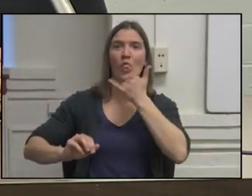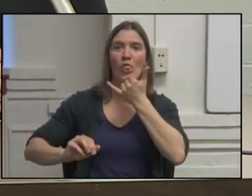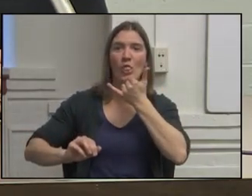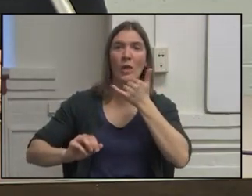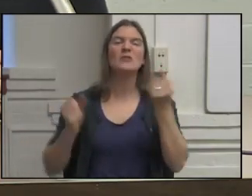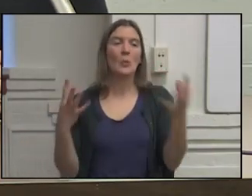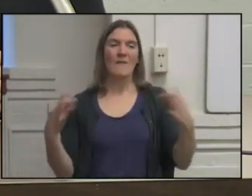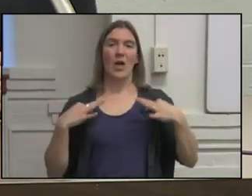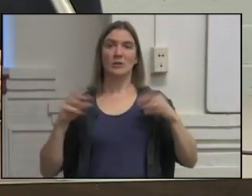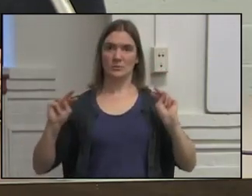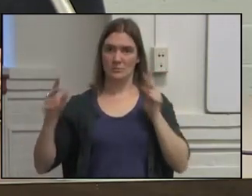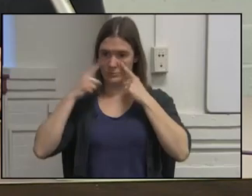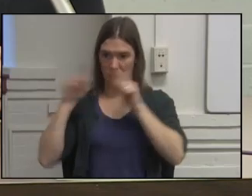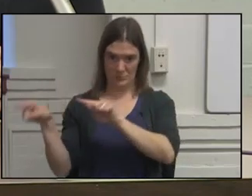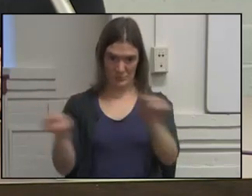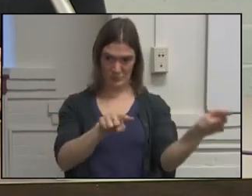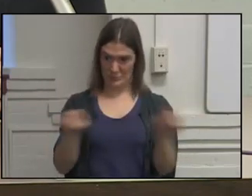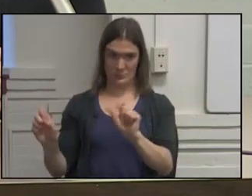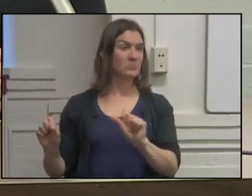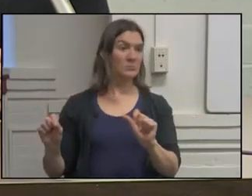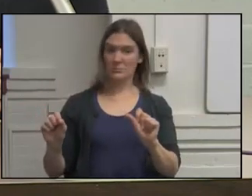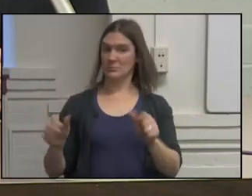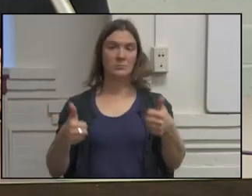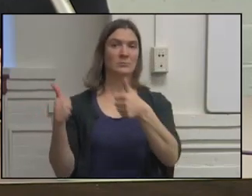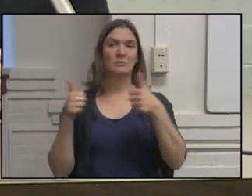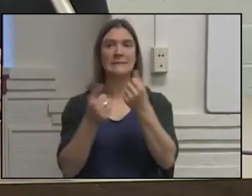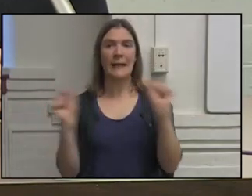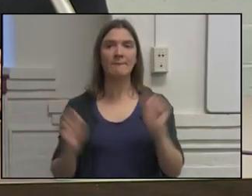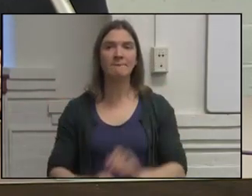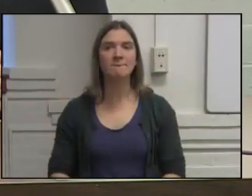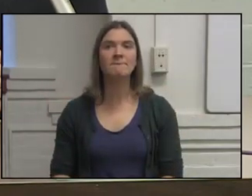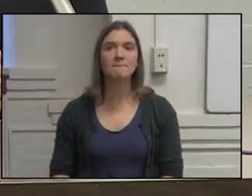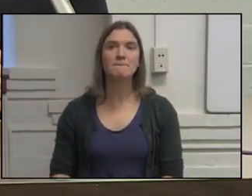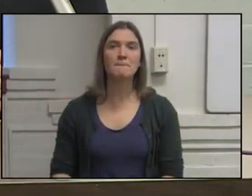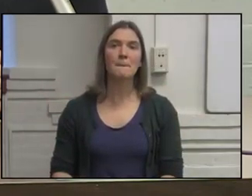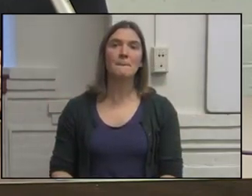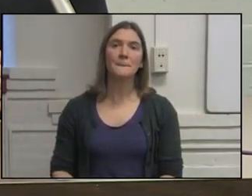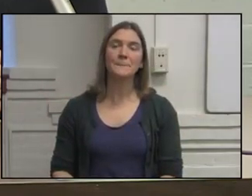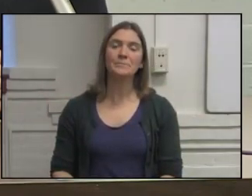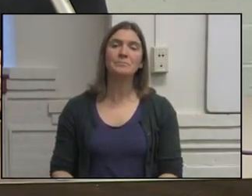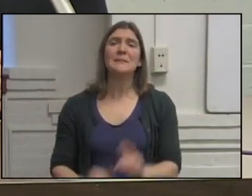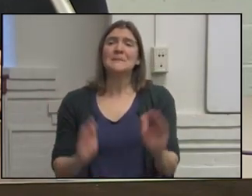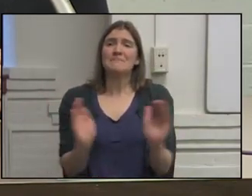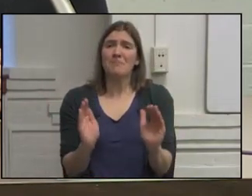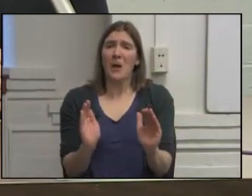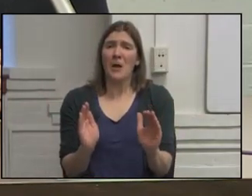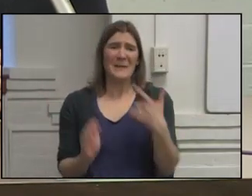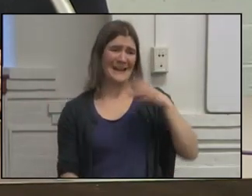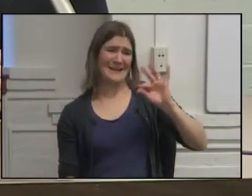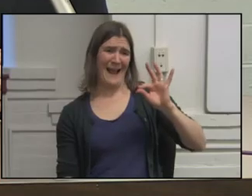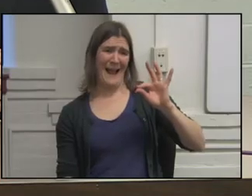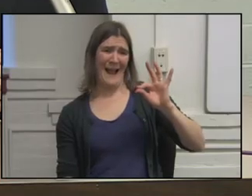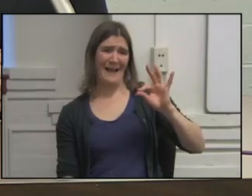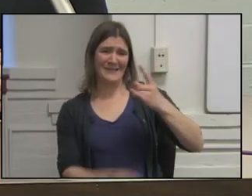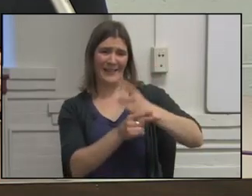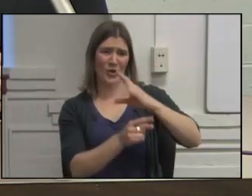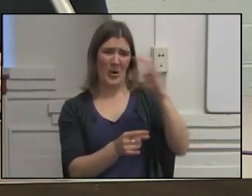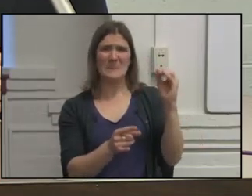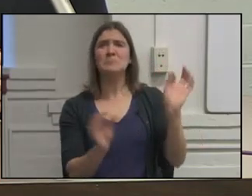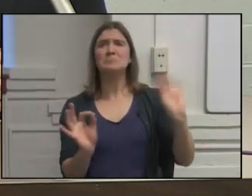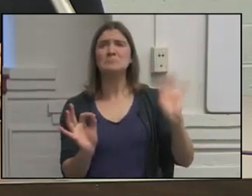many volunteers who keep an eye. Yeah. So it's small, 9 vendors. It's very